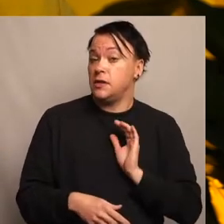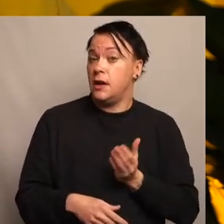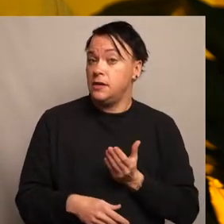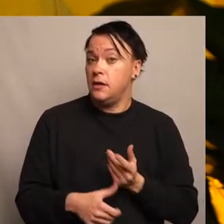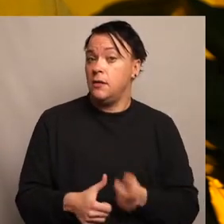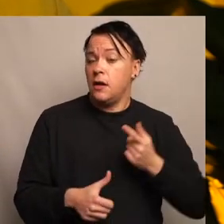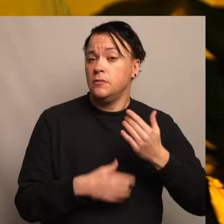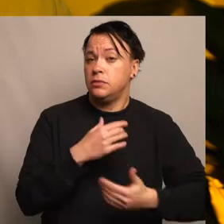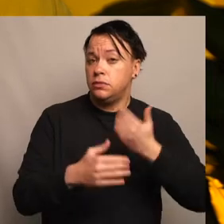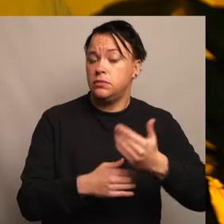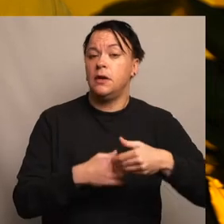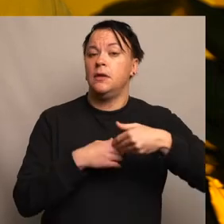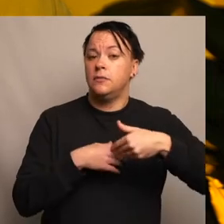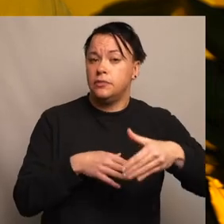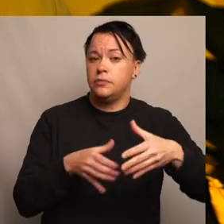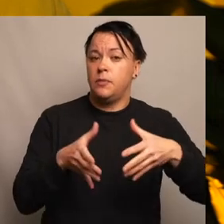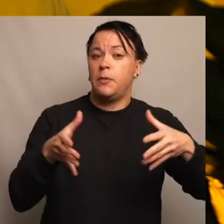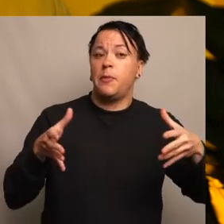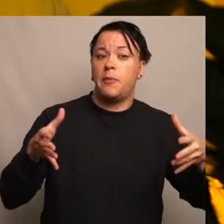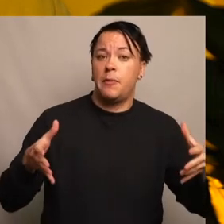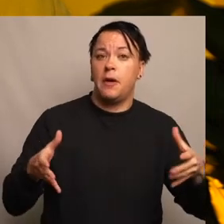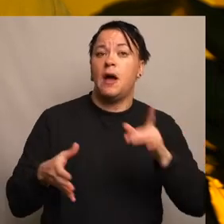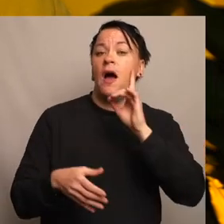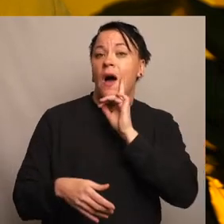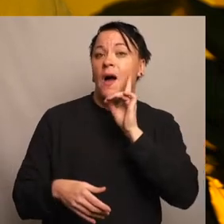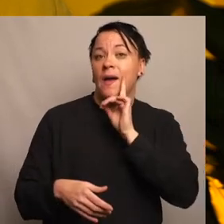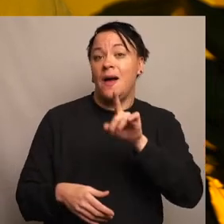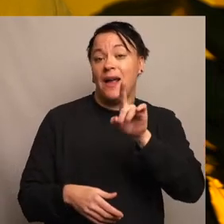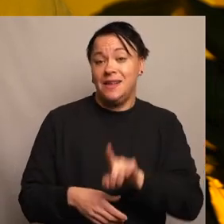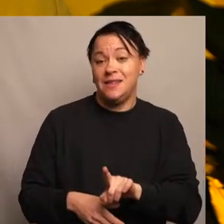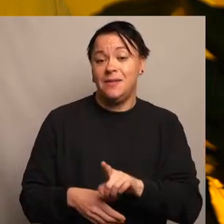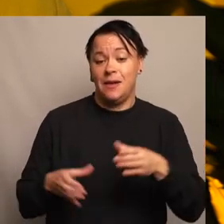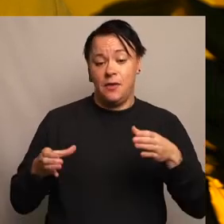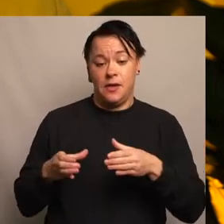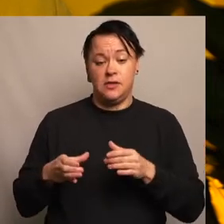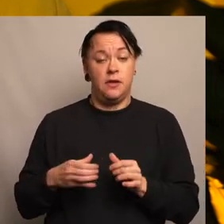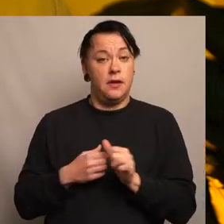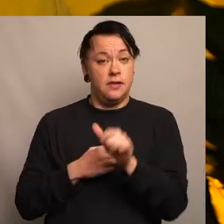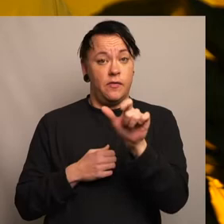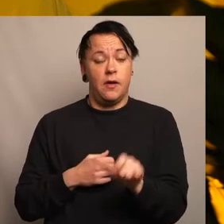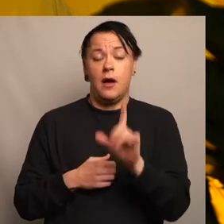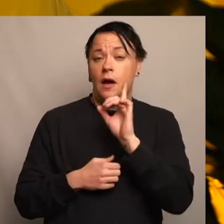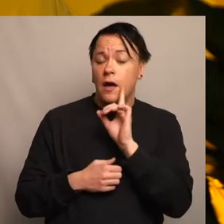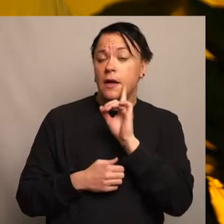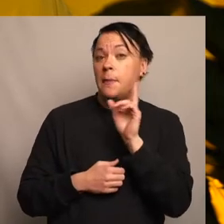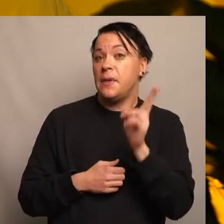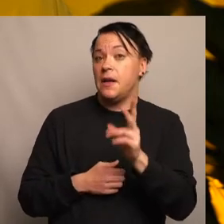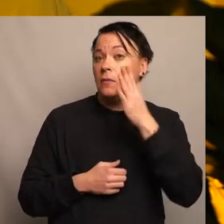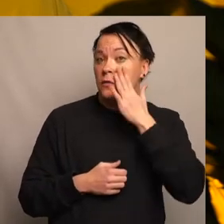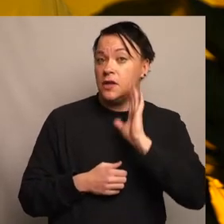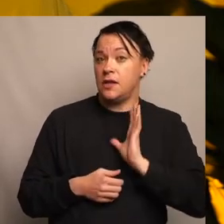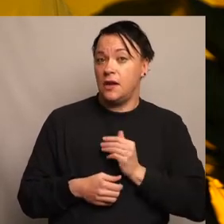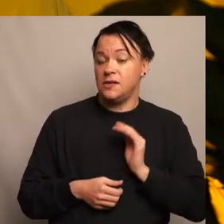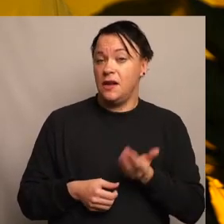it's always been like black trans women at the forefront of the community and the forefront of like if we